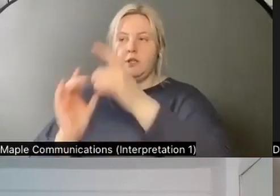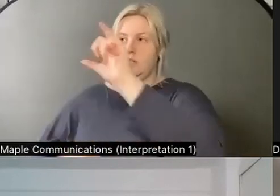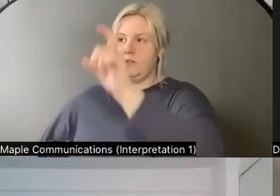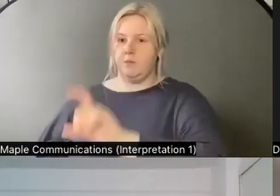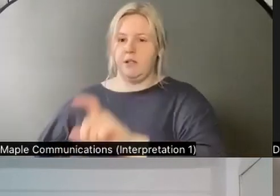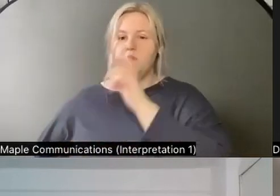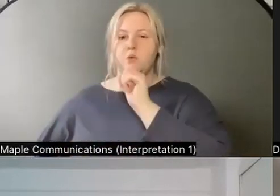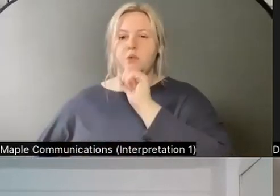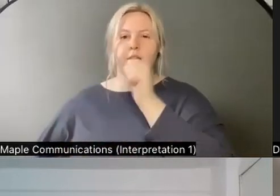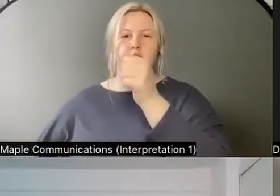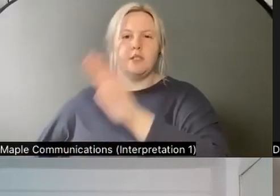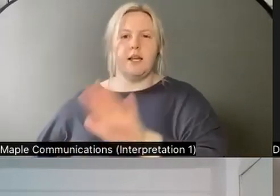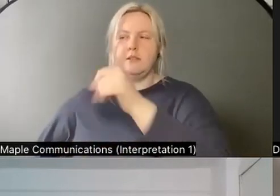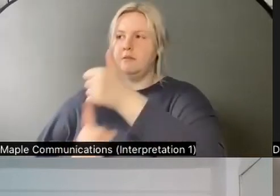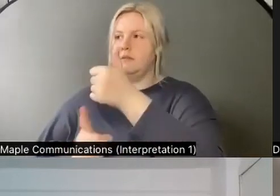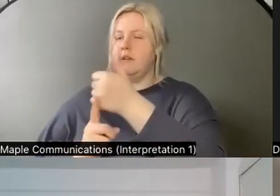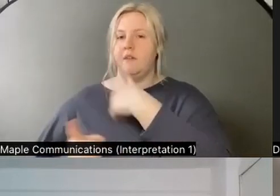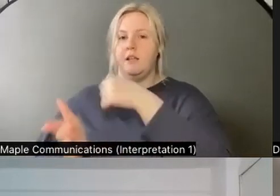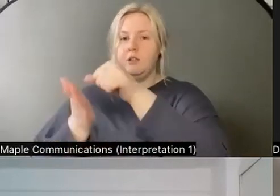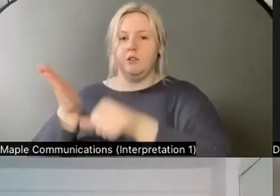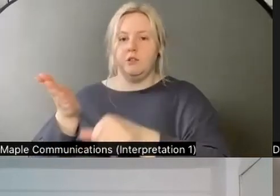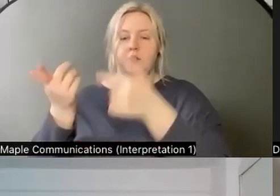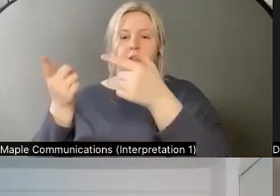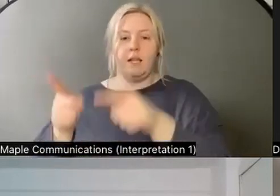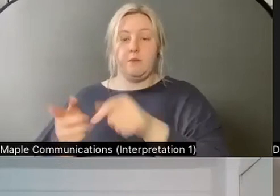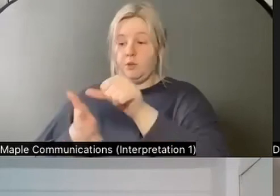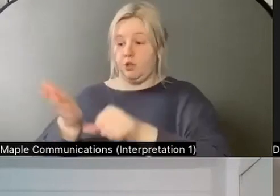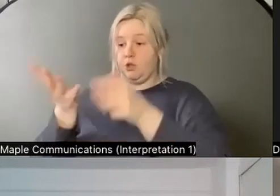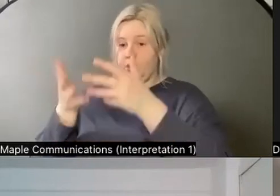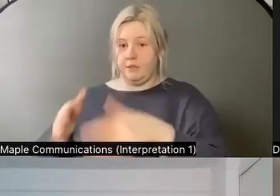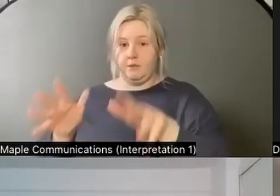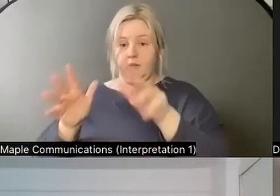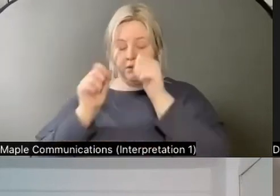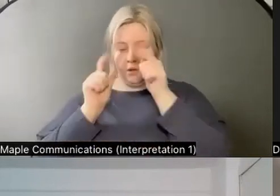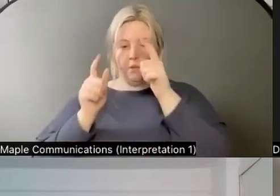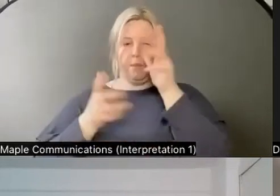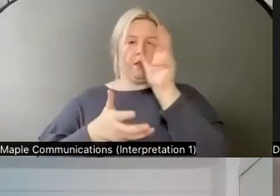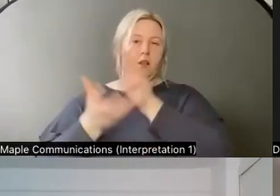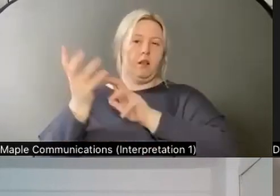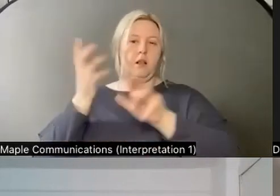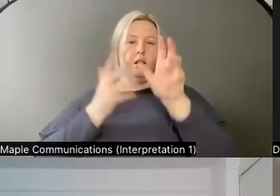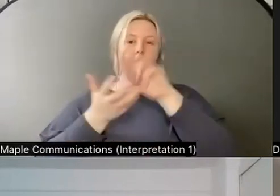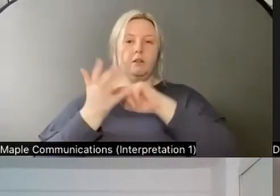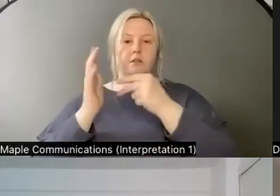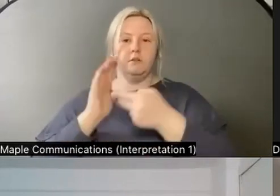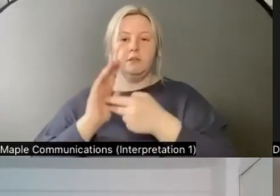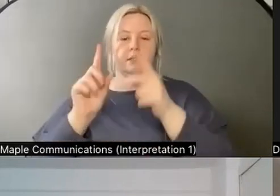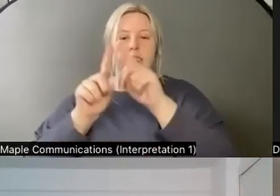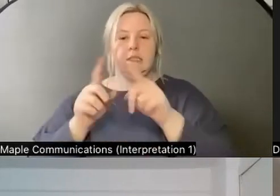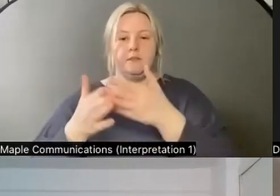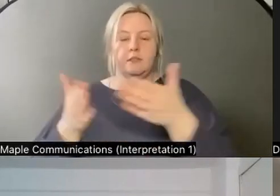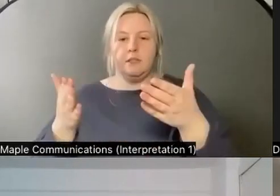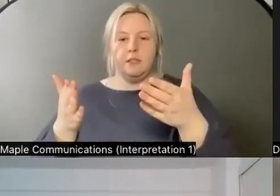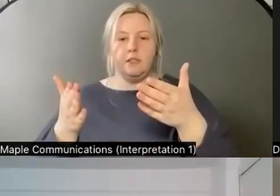always gets a hypoactive delirium following surgery, which means that certain factors cause her to go